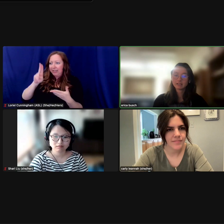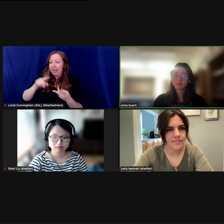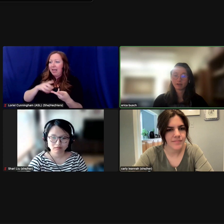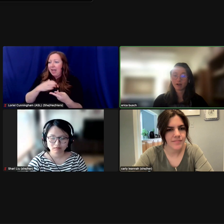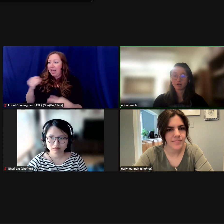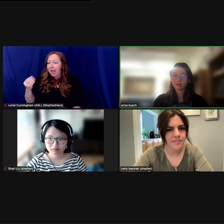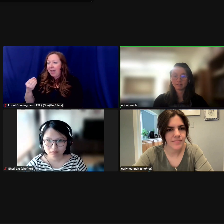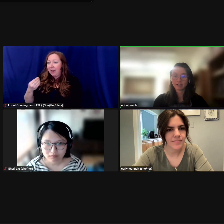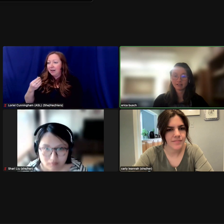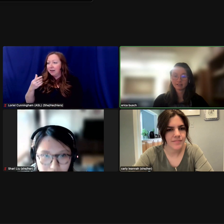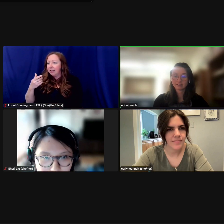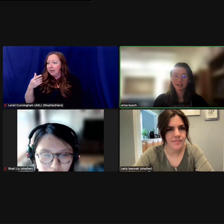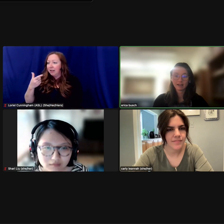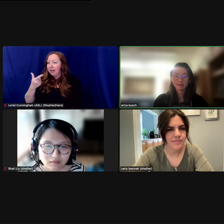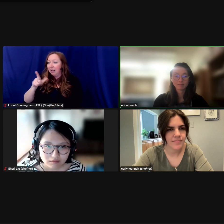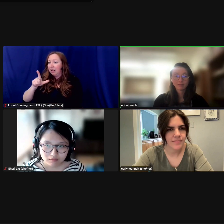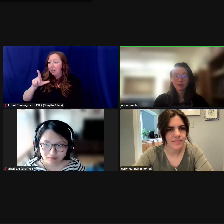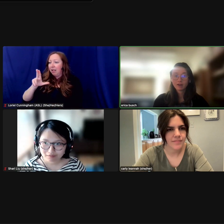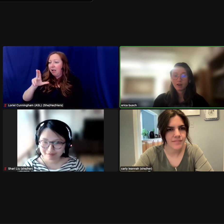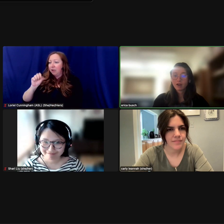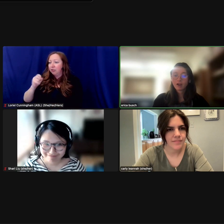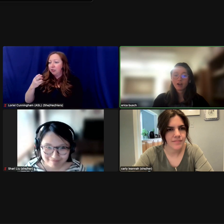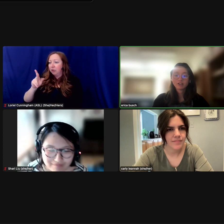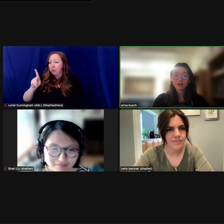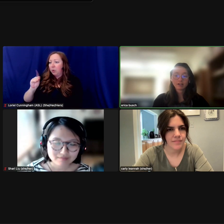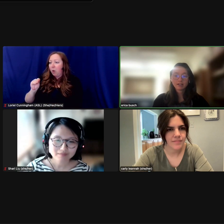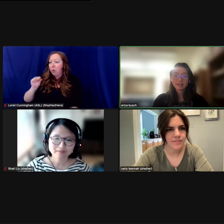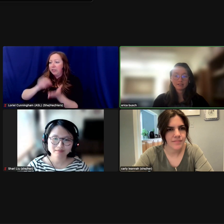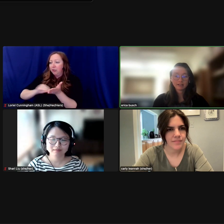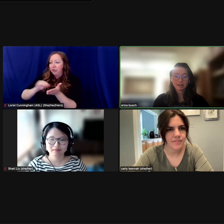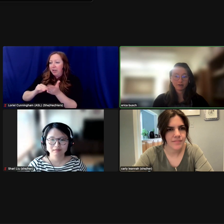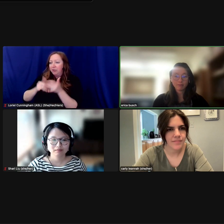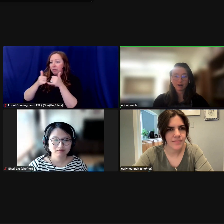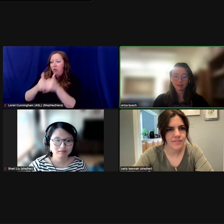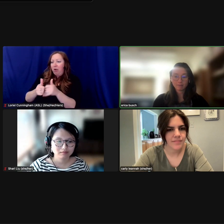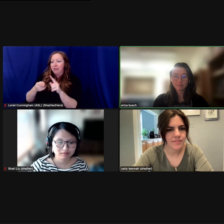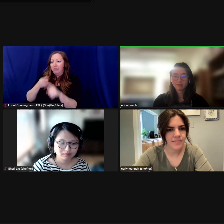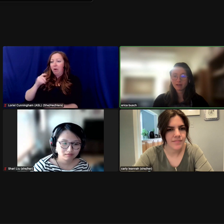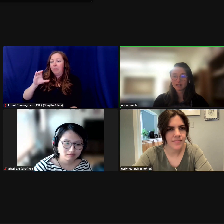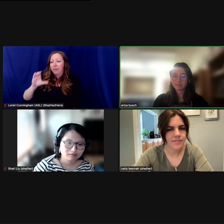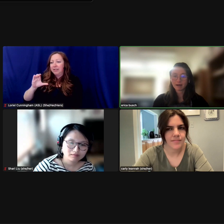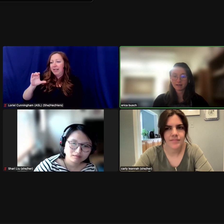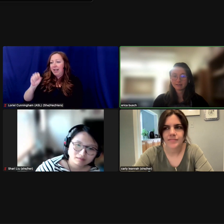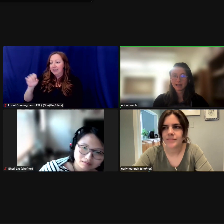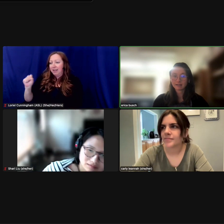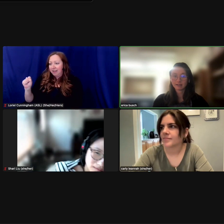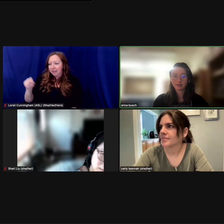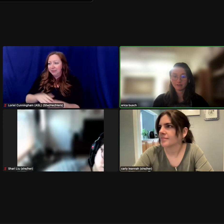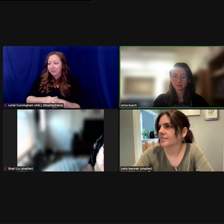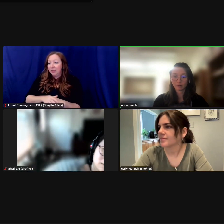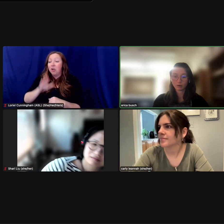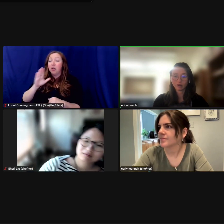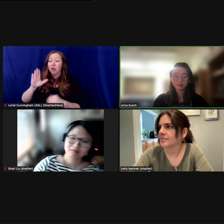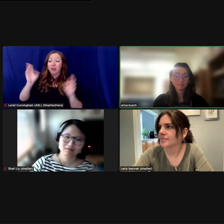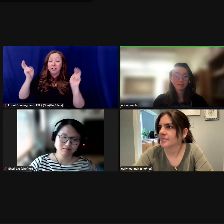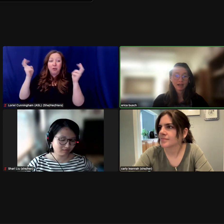Dissertation Prize from the Cognitive Science Society. Her talk today is entitled Modeling People as Minds